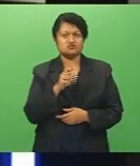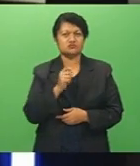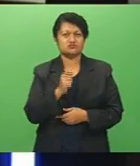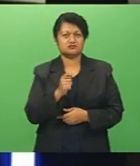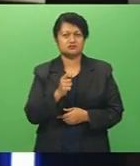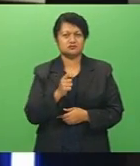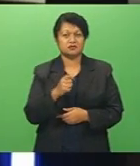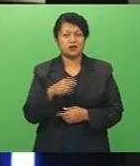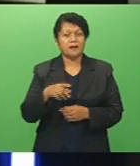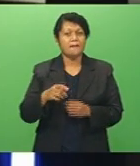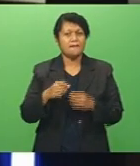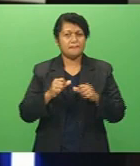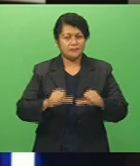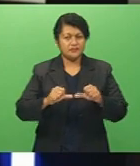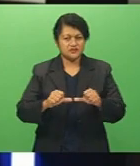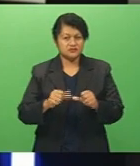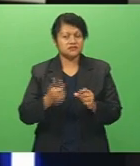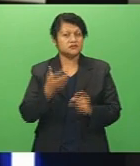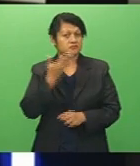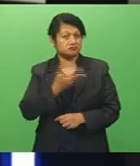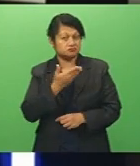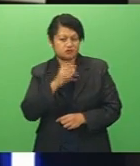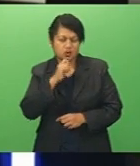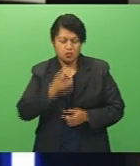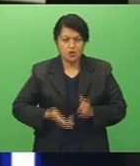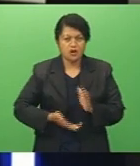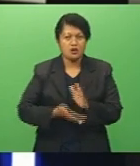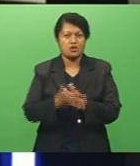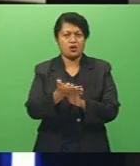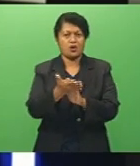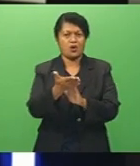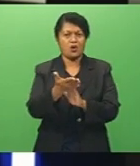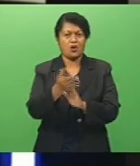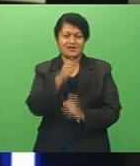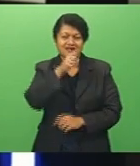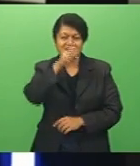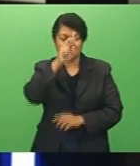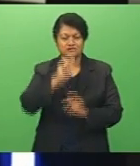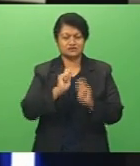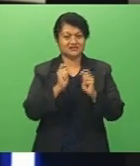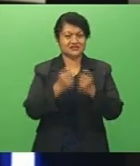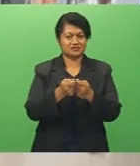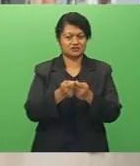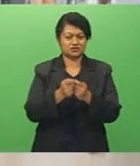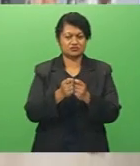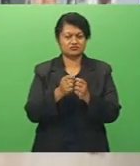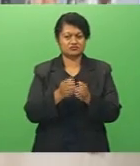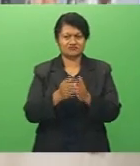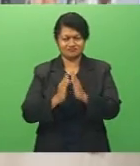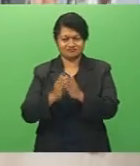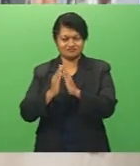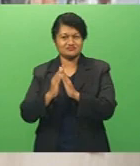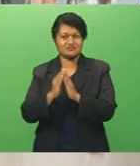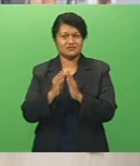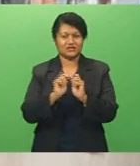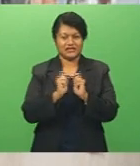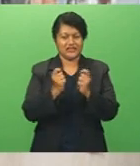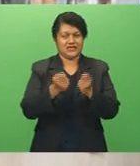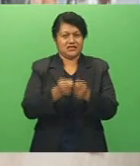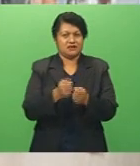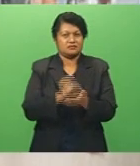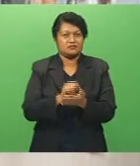will be going there together with the team to go and set things up in place for Kandavo. So Delpa went